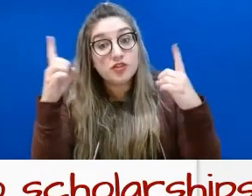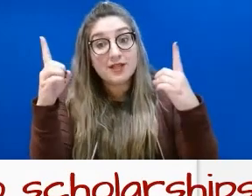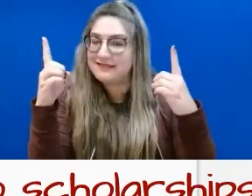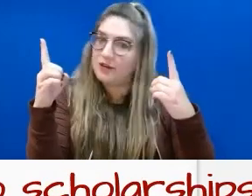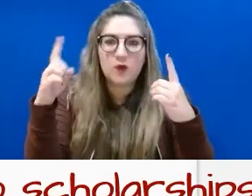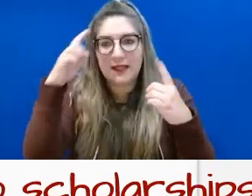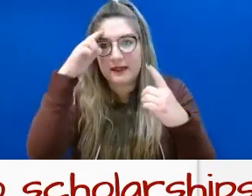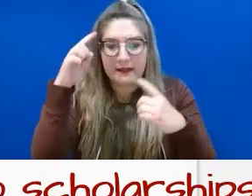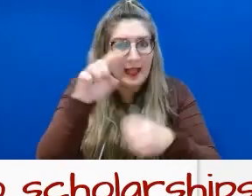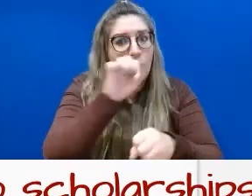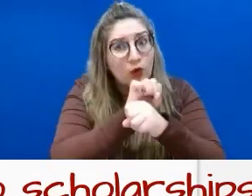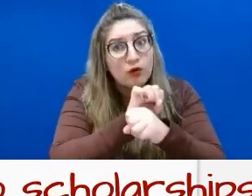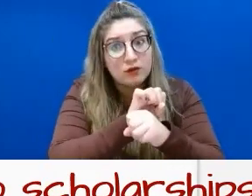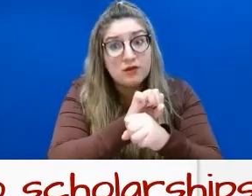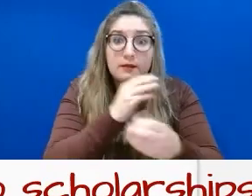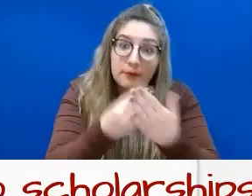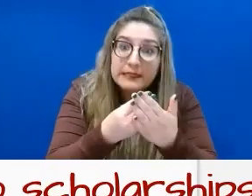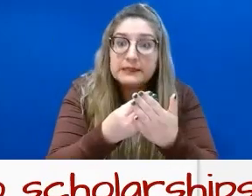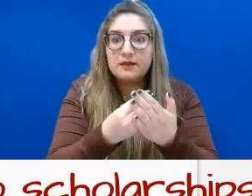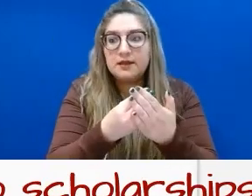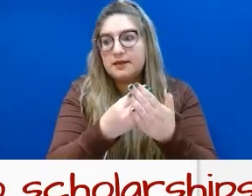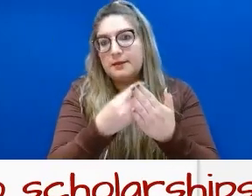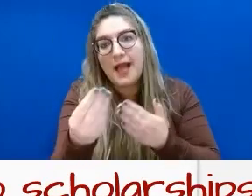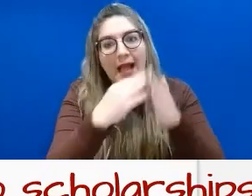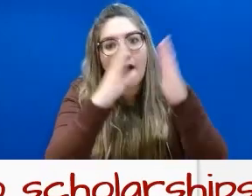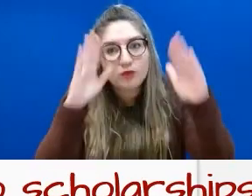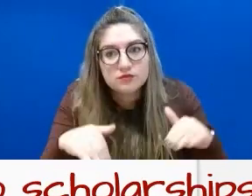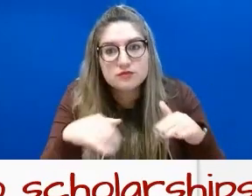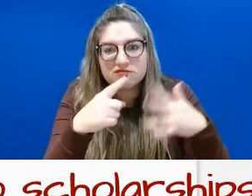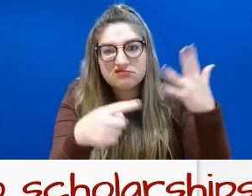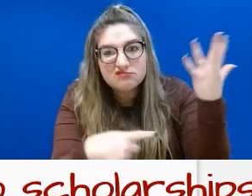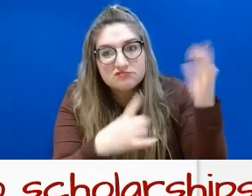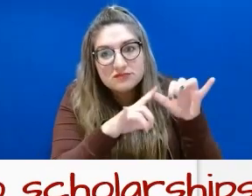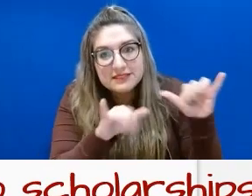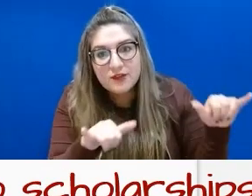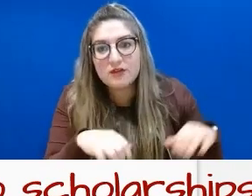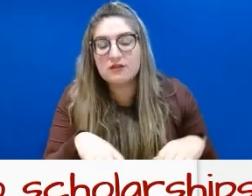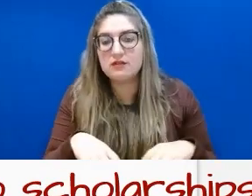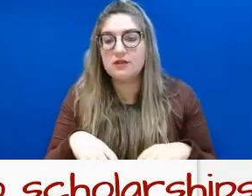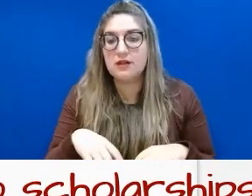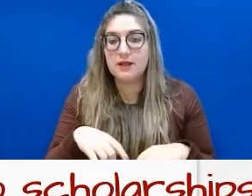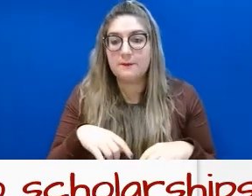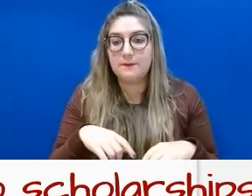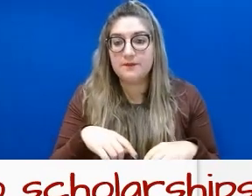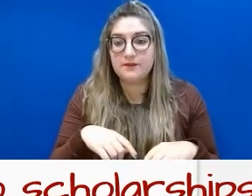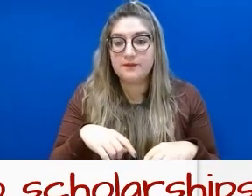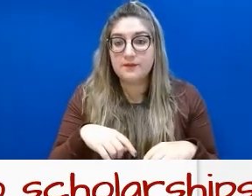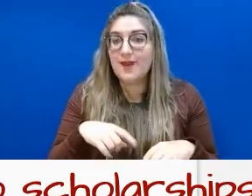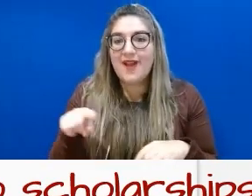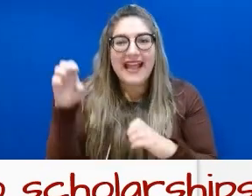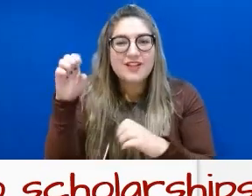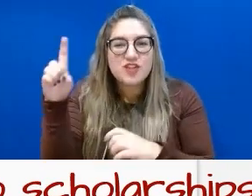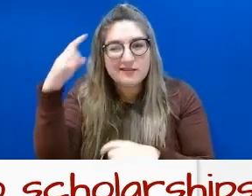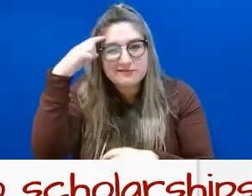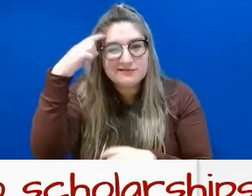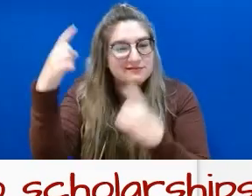and let's make money, buy a house or things like that. But education is not in their mind, in their parents' mind